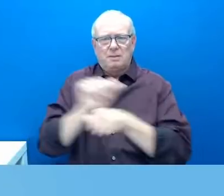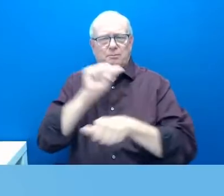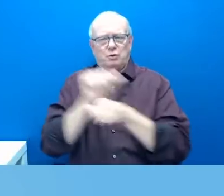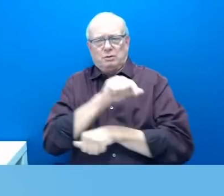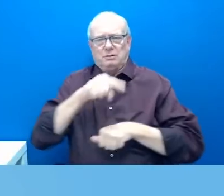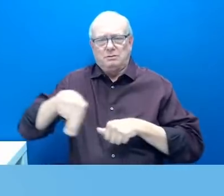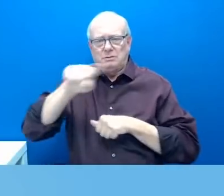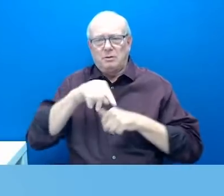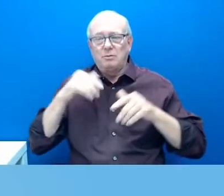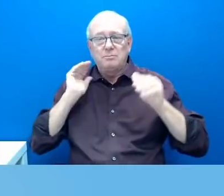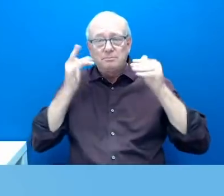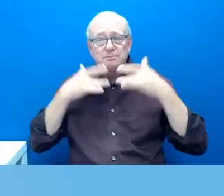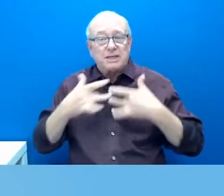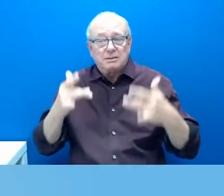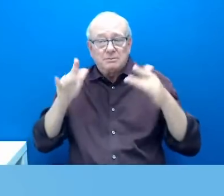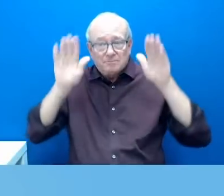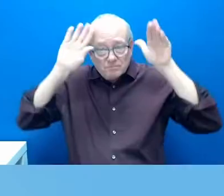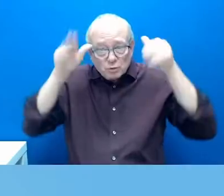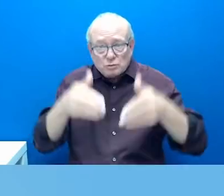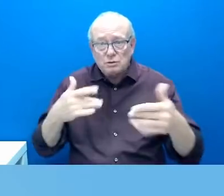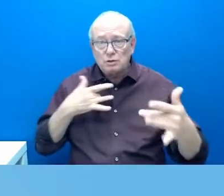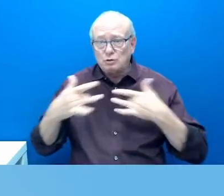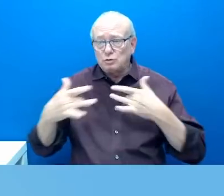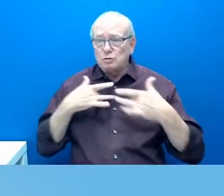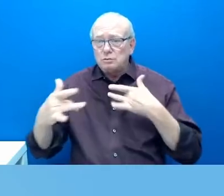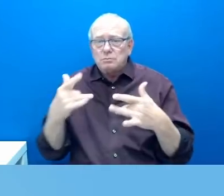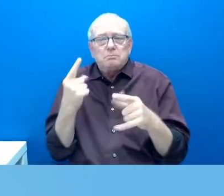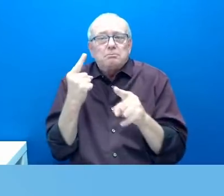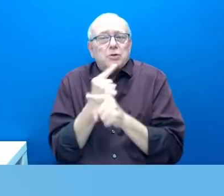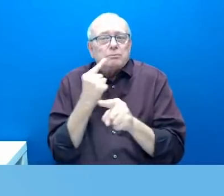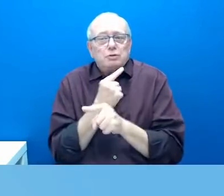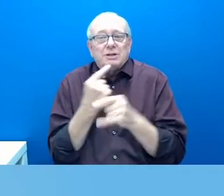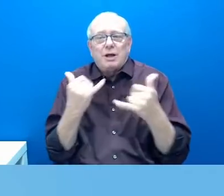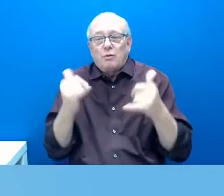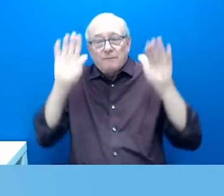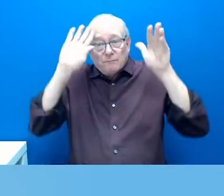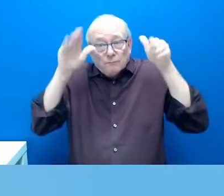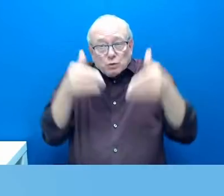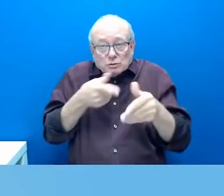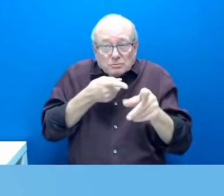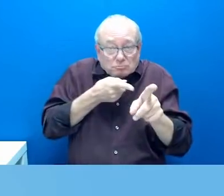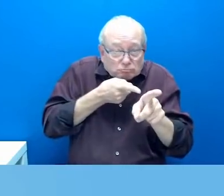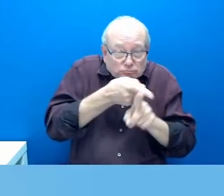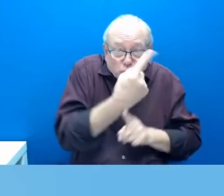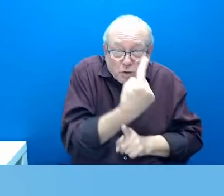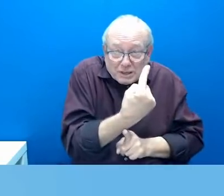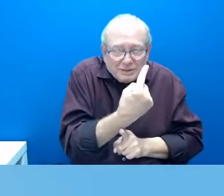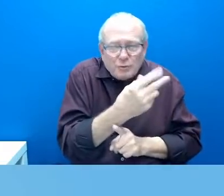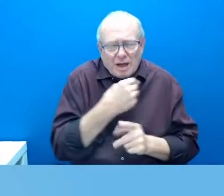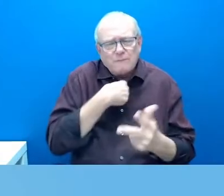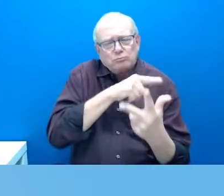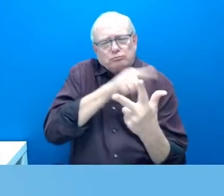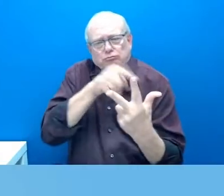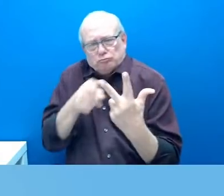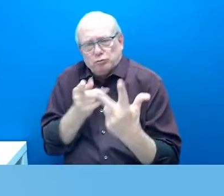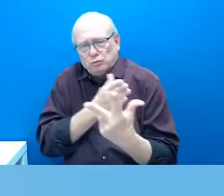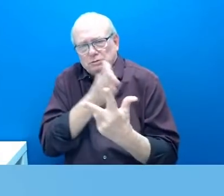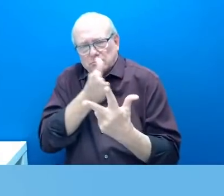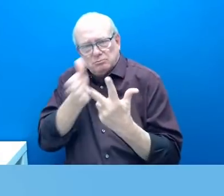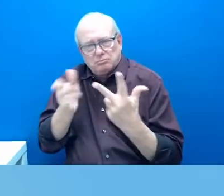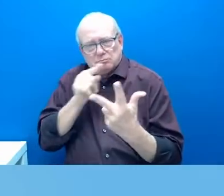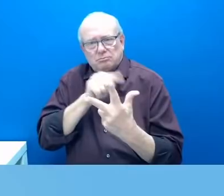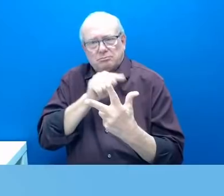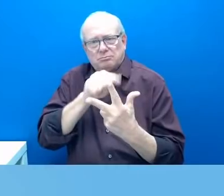respond as best we can. Today's briefing will not just have one main focal point. It will explore three interconnected but